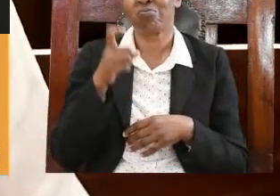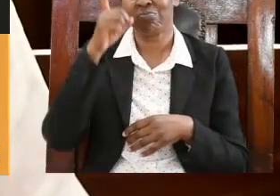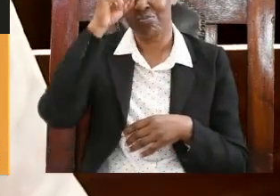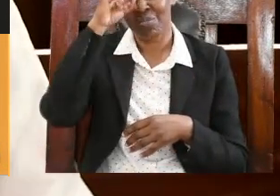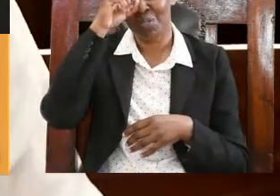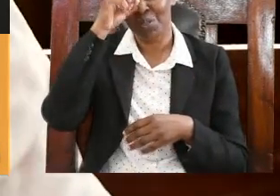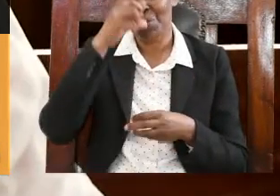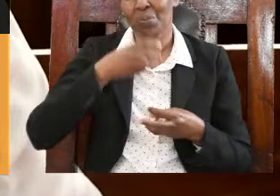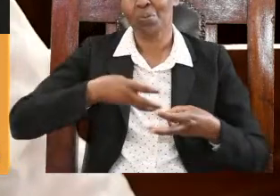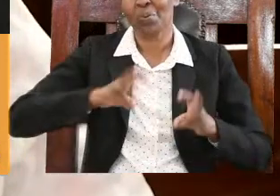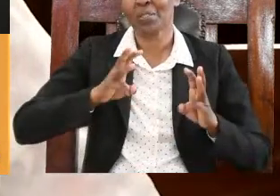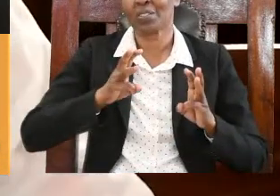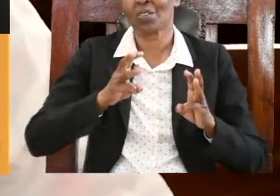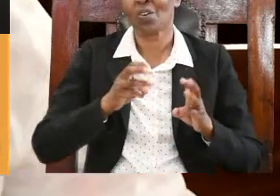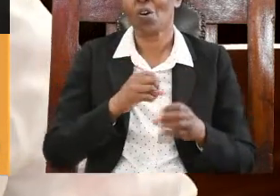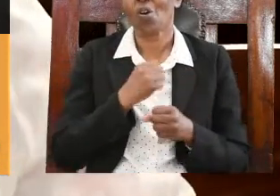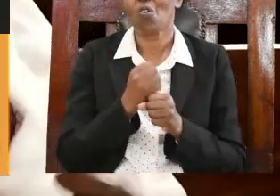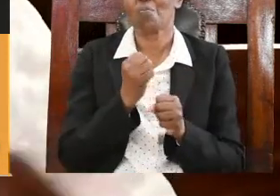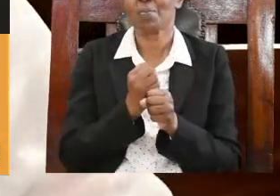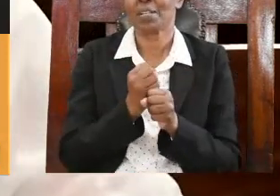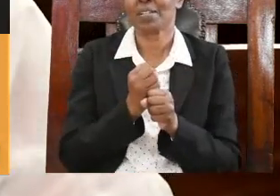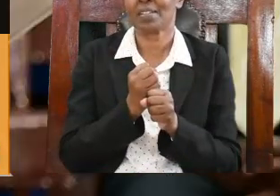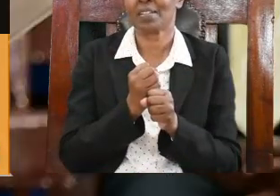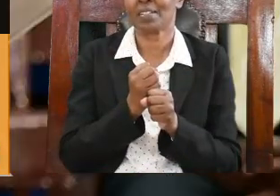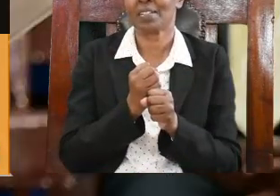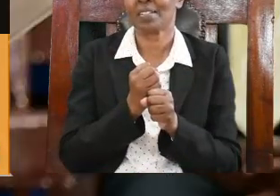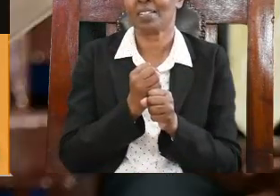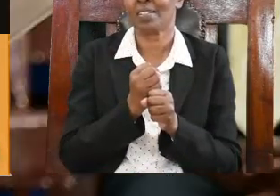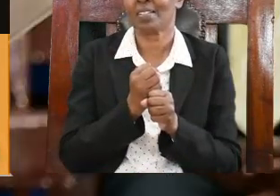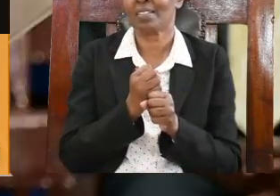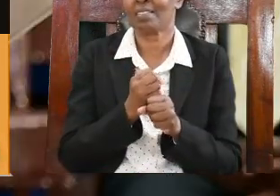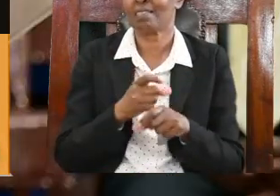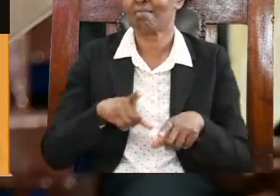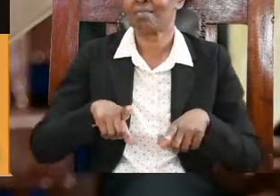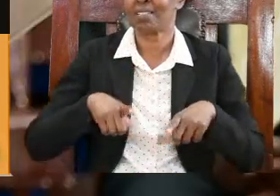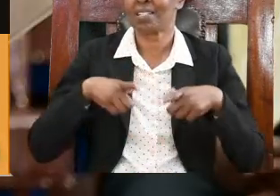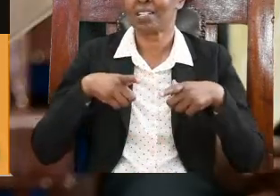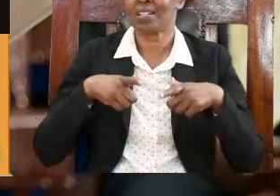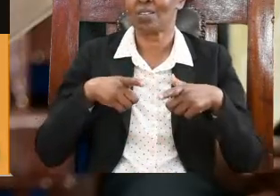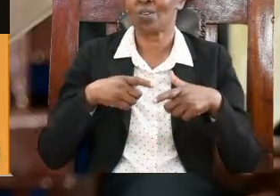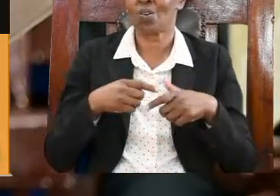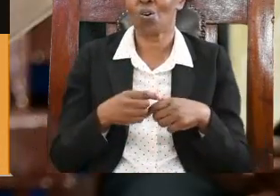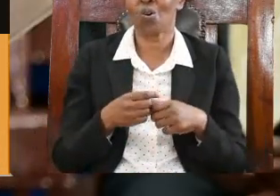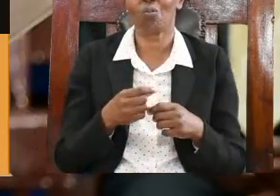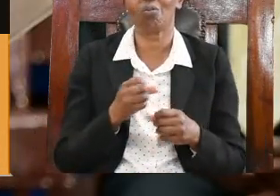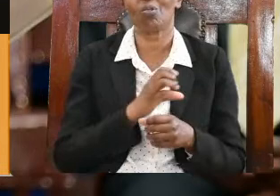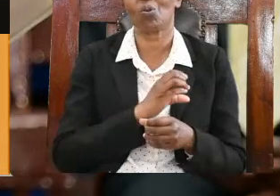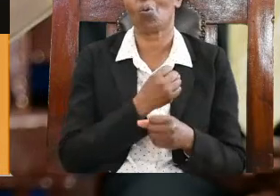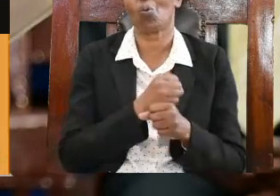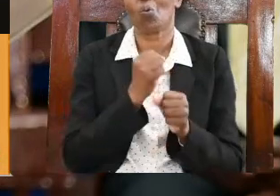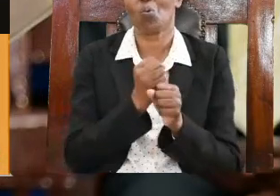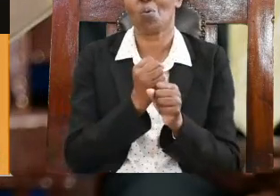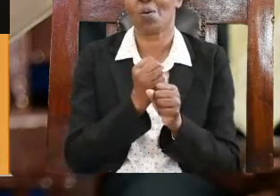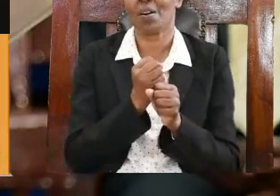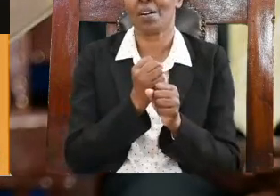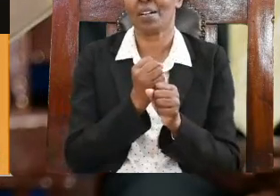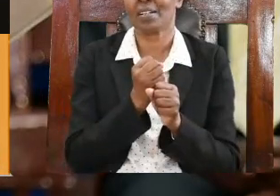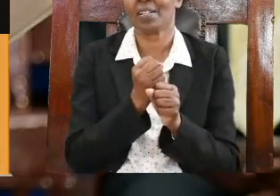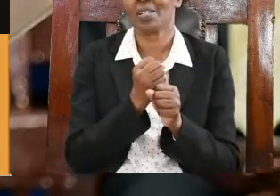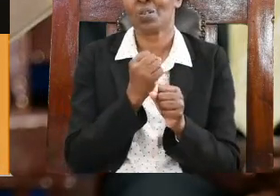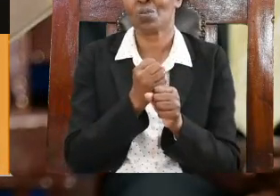faith or your lifestyle or your words as a Christian to look stupid or